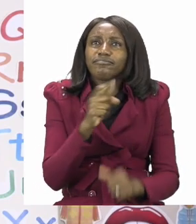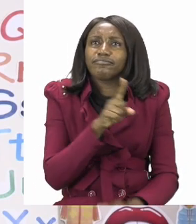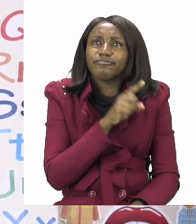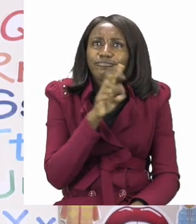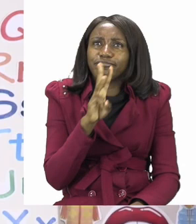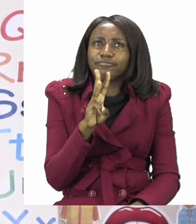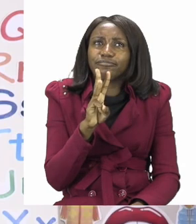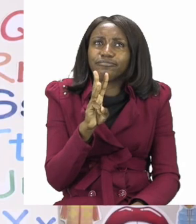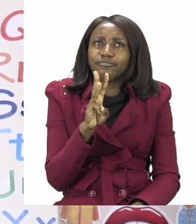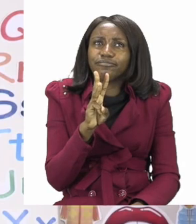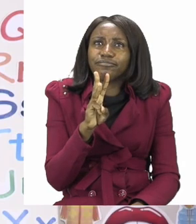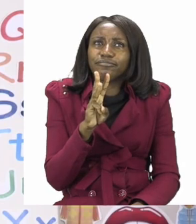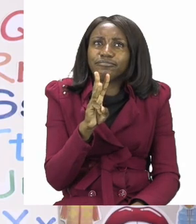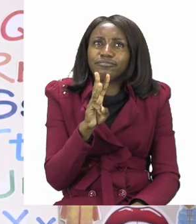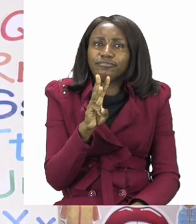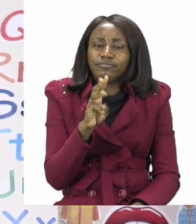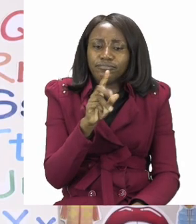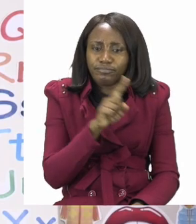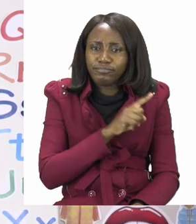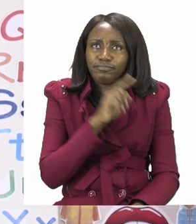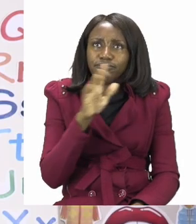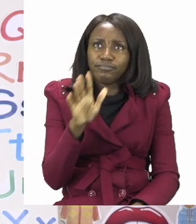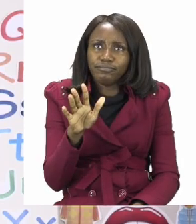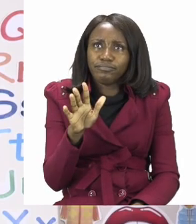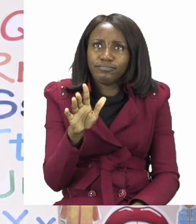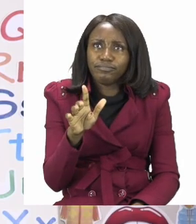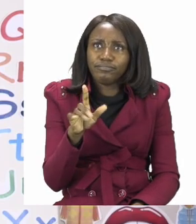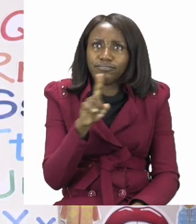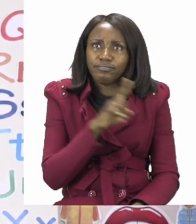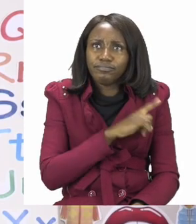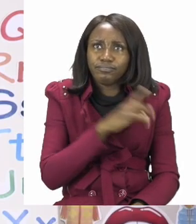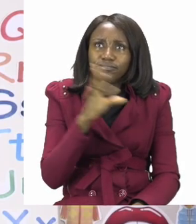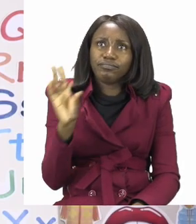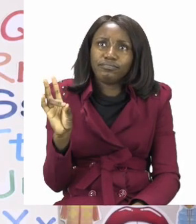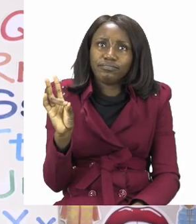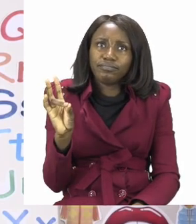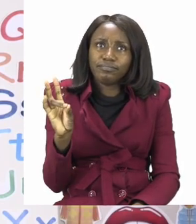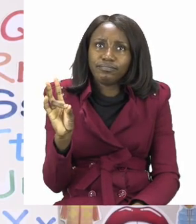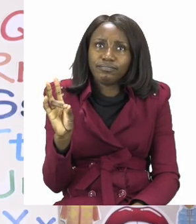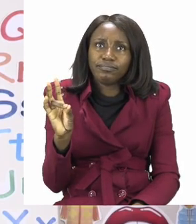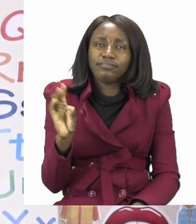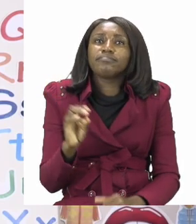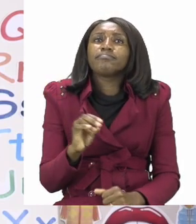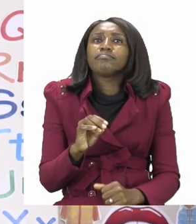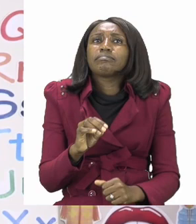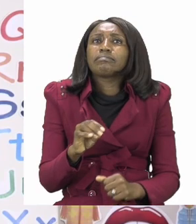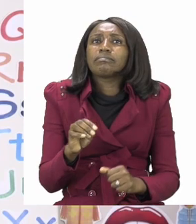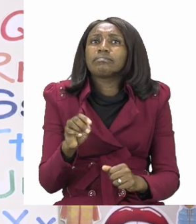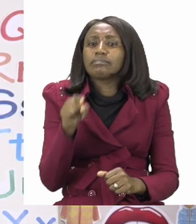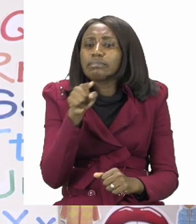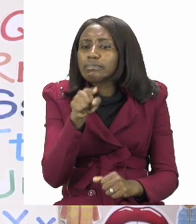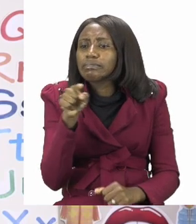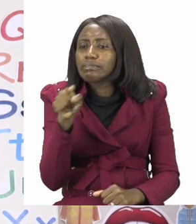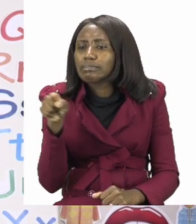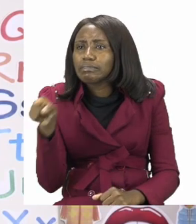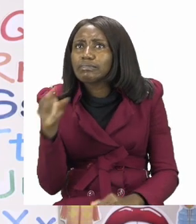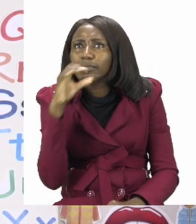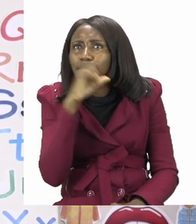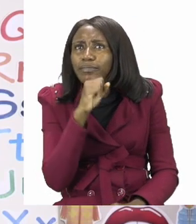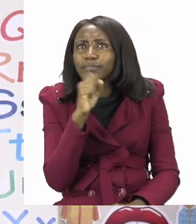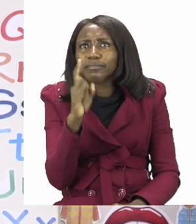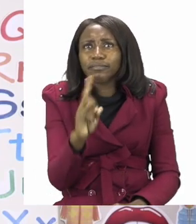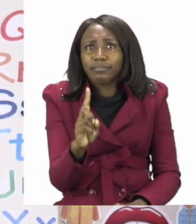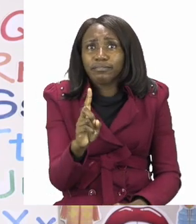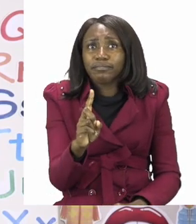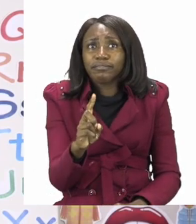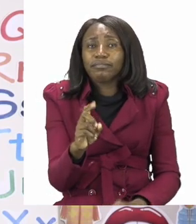numbers 13, 15, and 17. So before we can go to this box, we